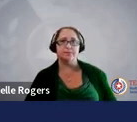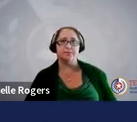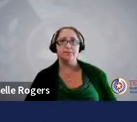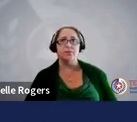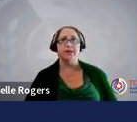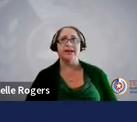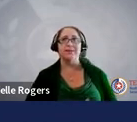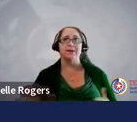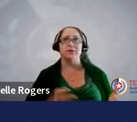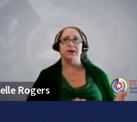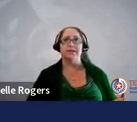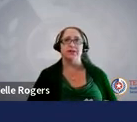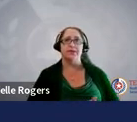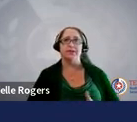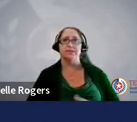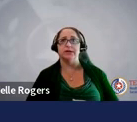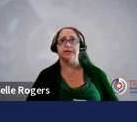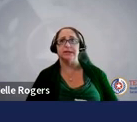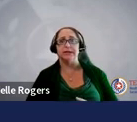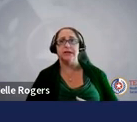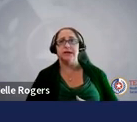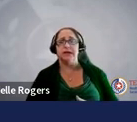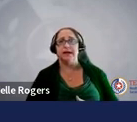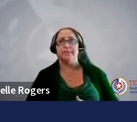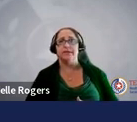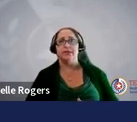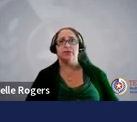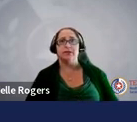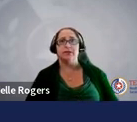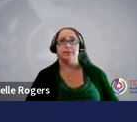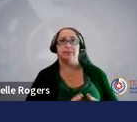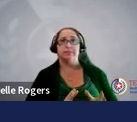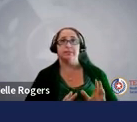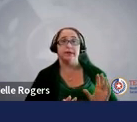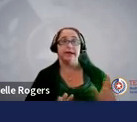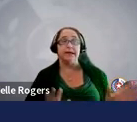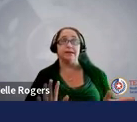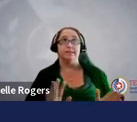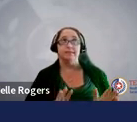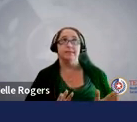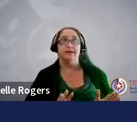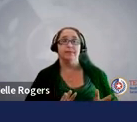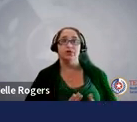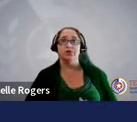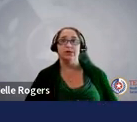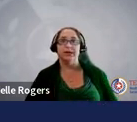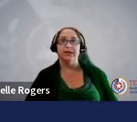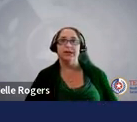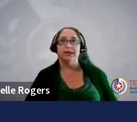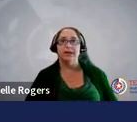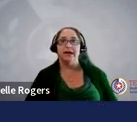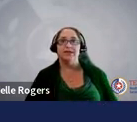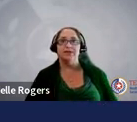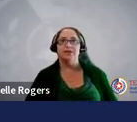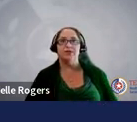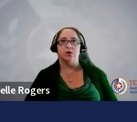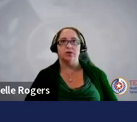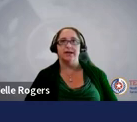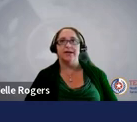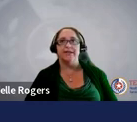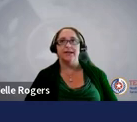for really anybody who has a youth experiencing mental or any emotional need